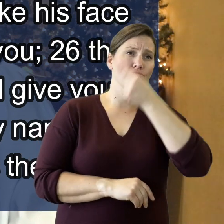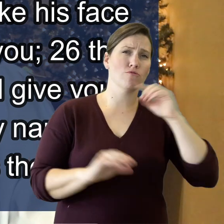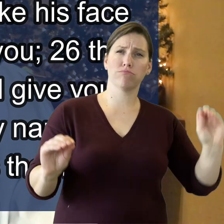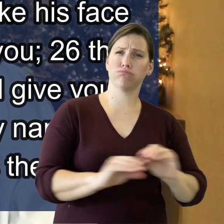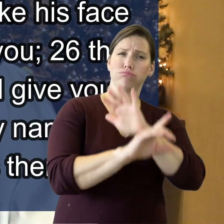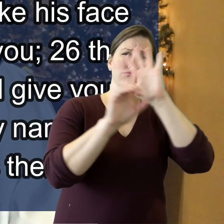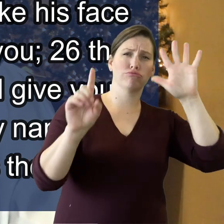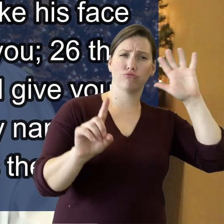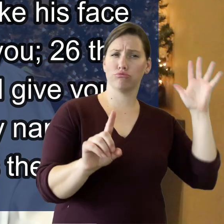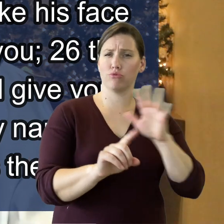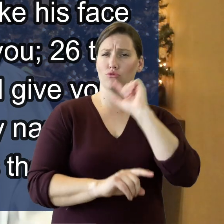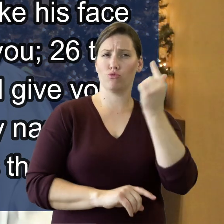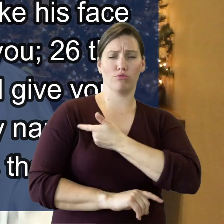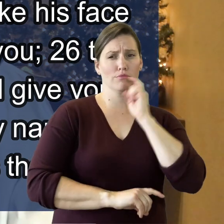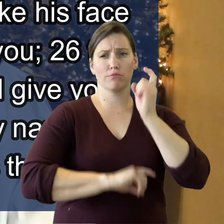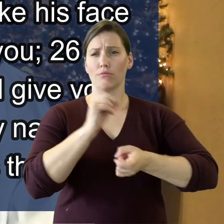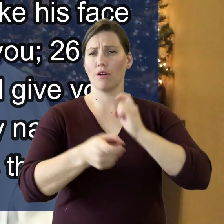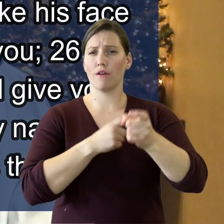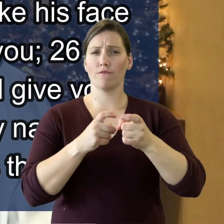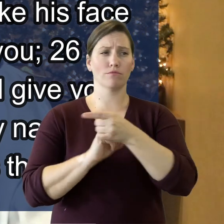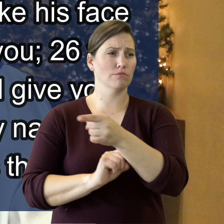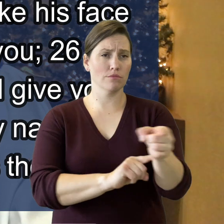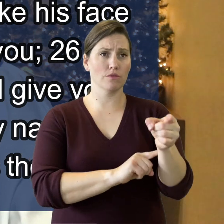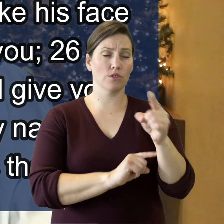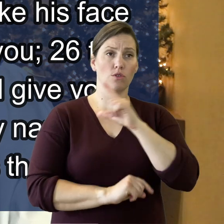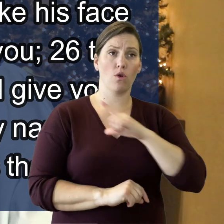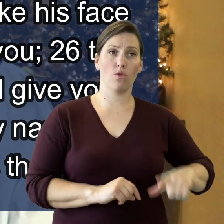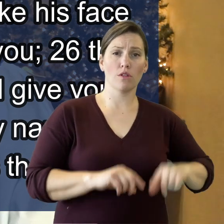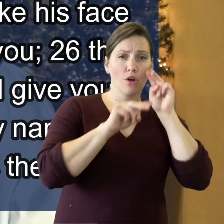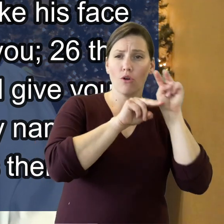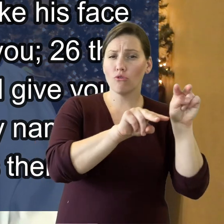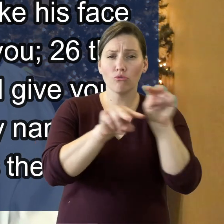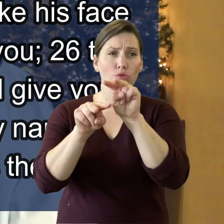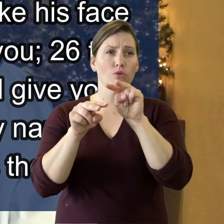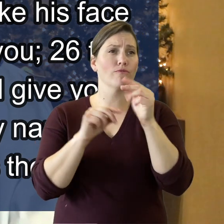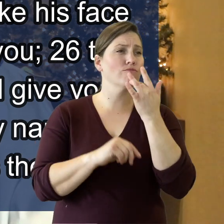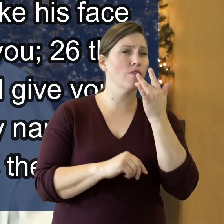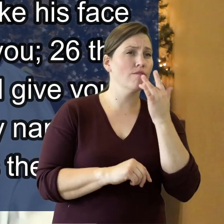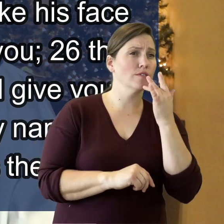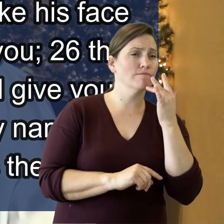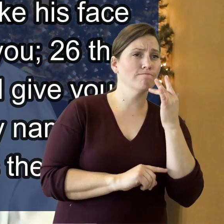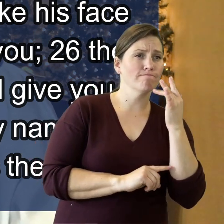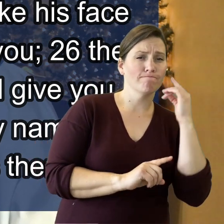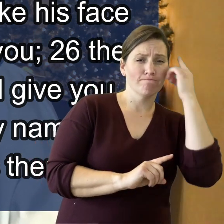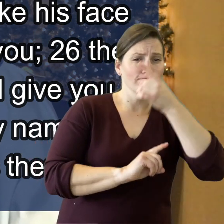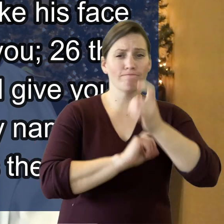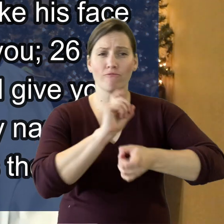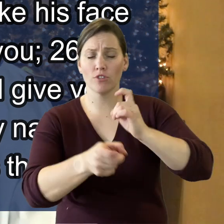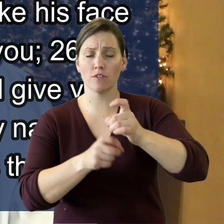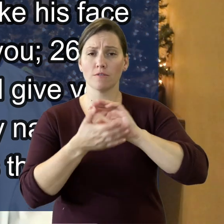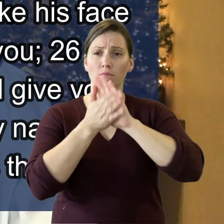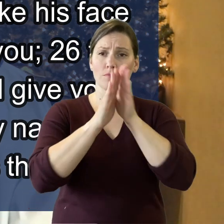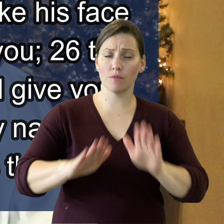his face shine upon you and be gracious unto you. The Lord turn his face towards you and give